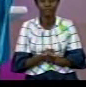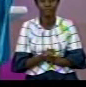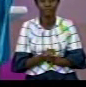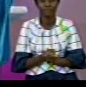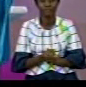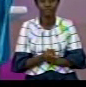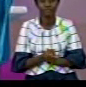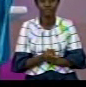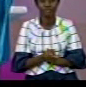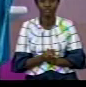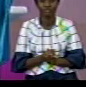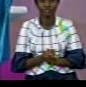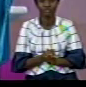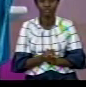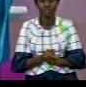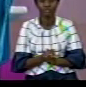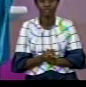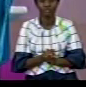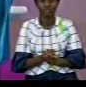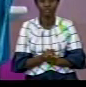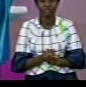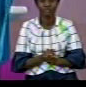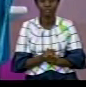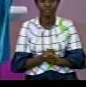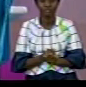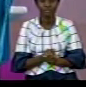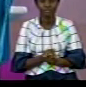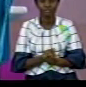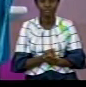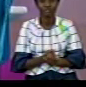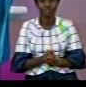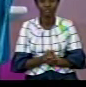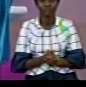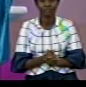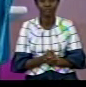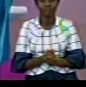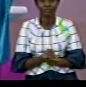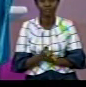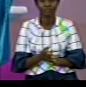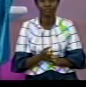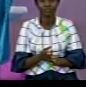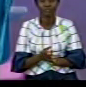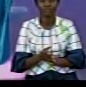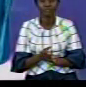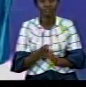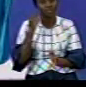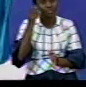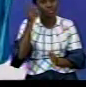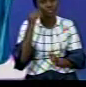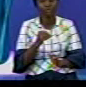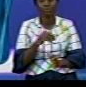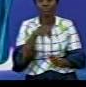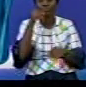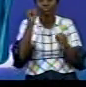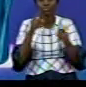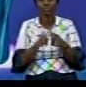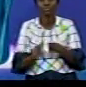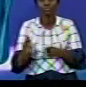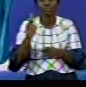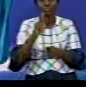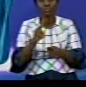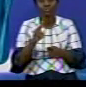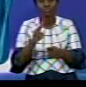he has what he calls trigger finger that is unable to use his finger well arthritis